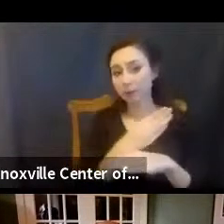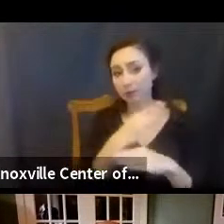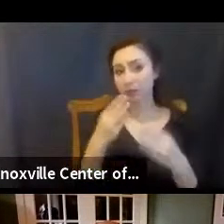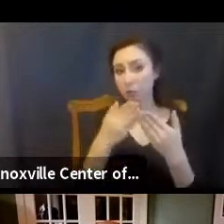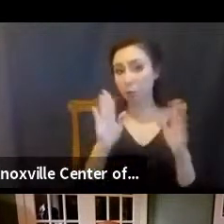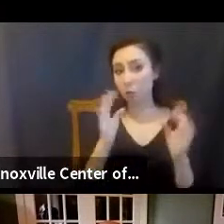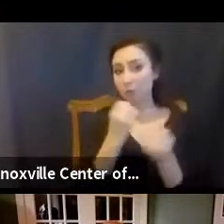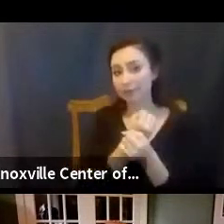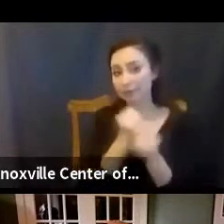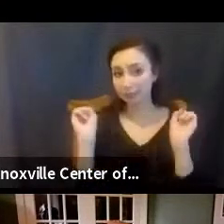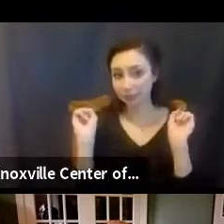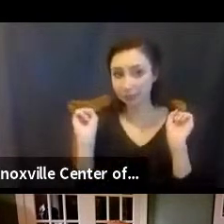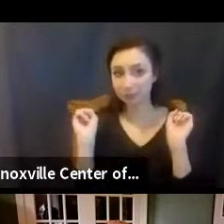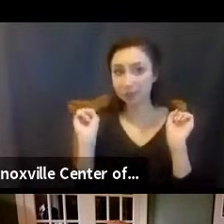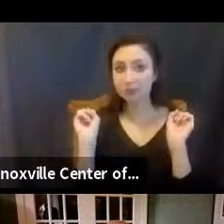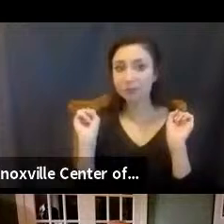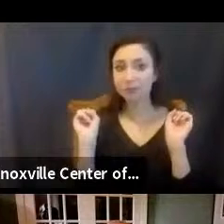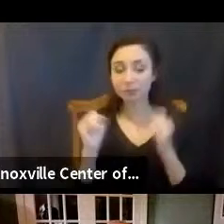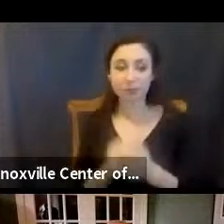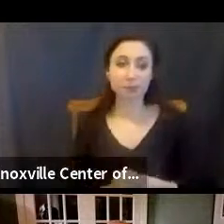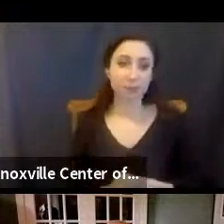safely.